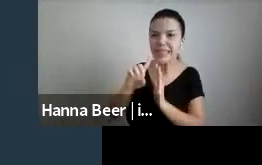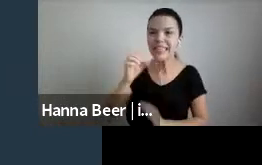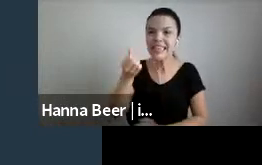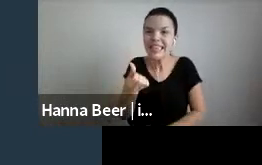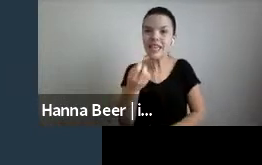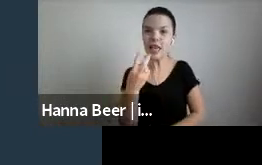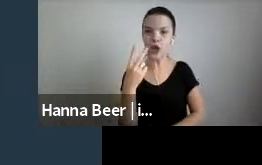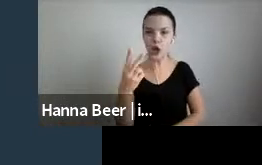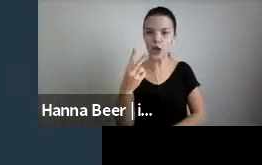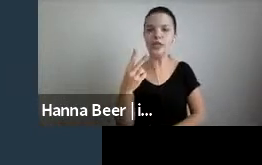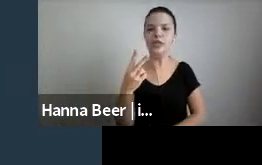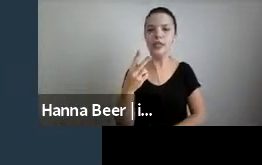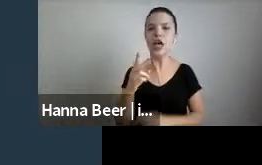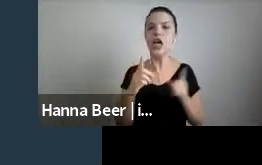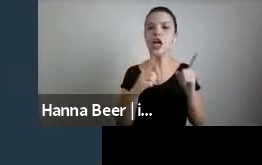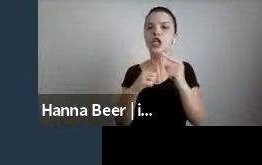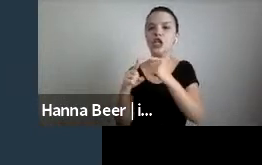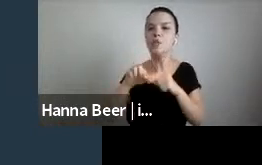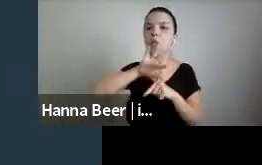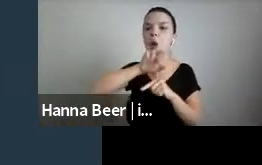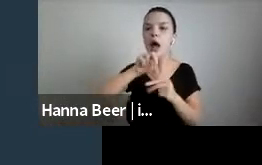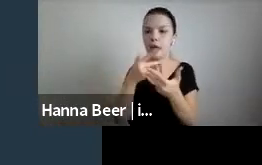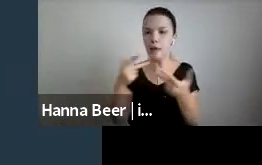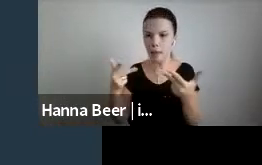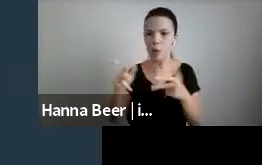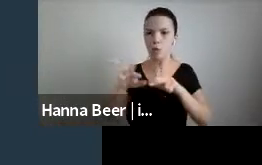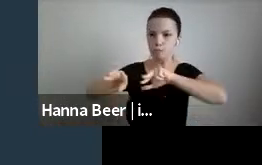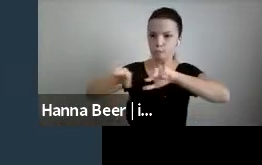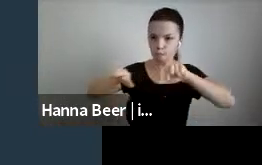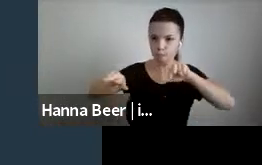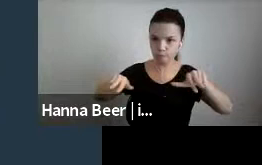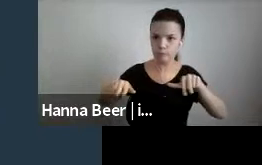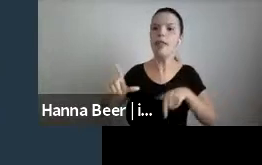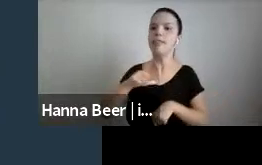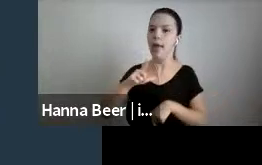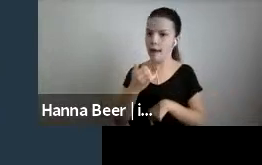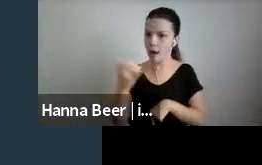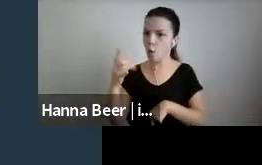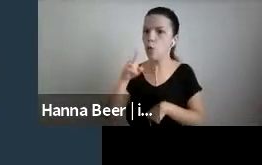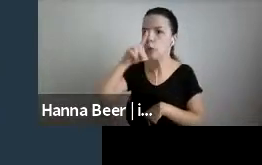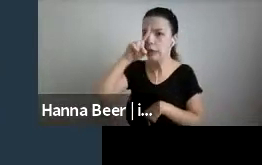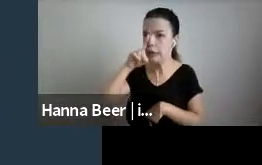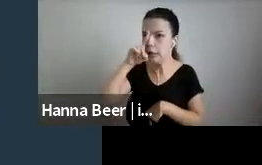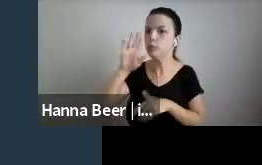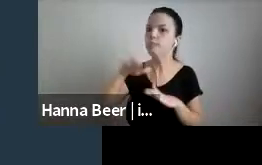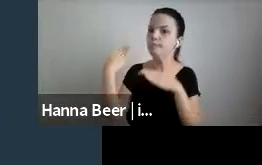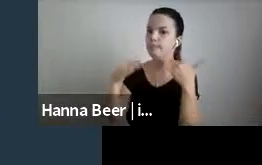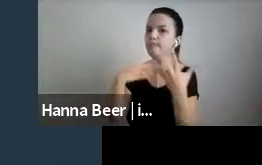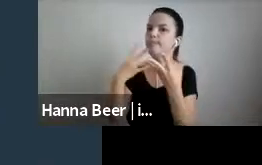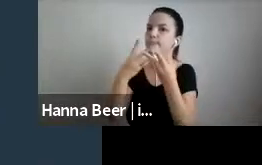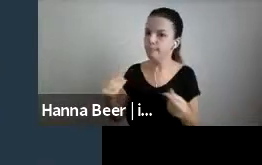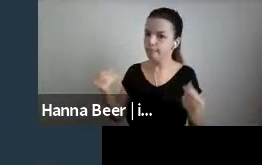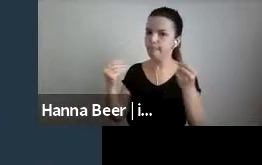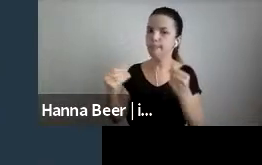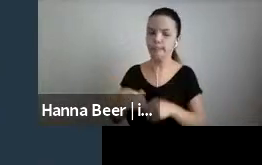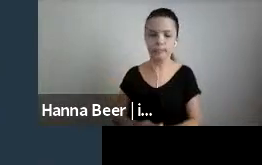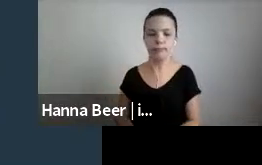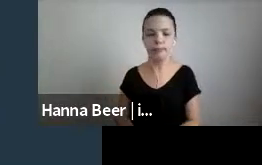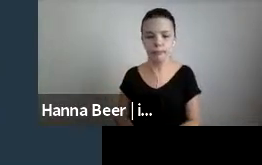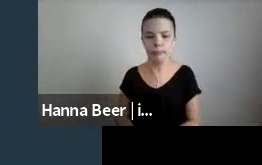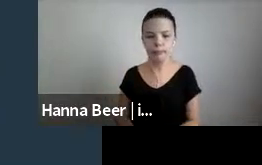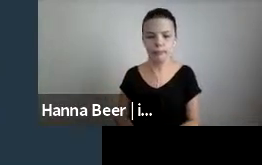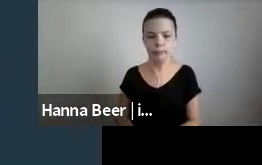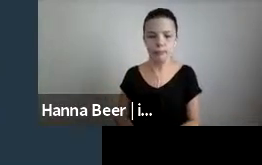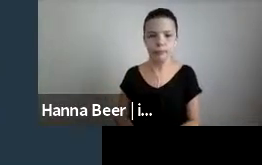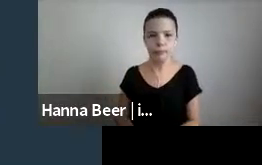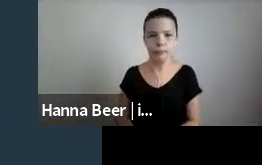So this shows the searchable database, which you can go on and take a look. And here is